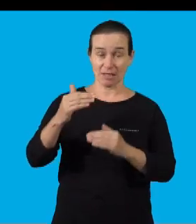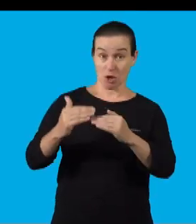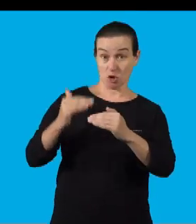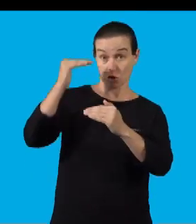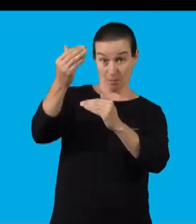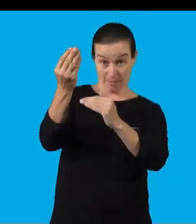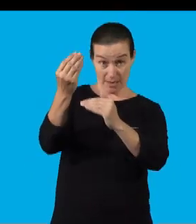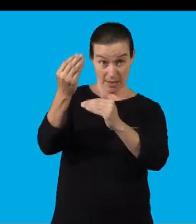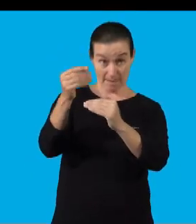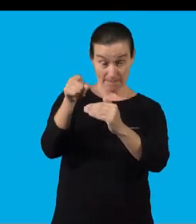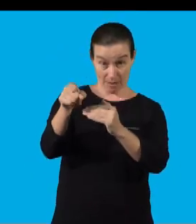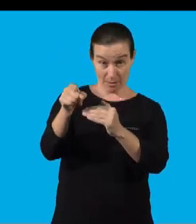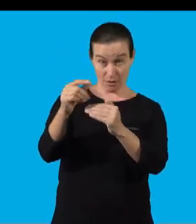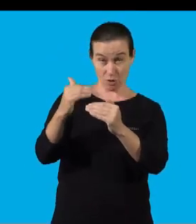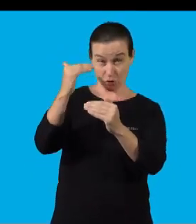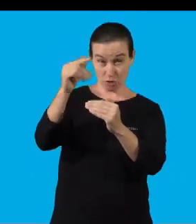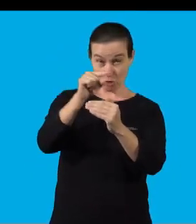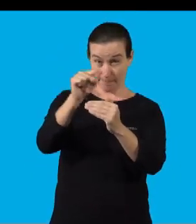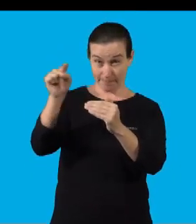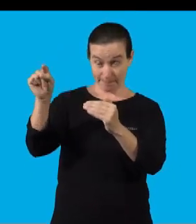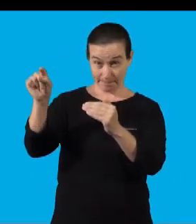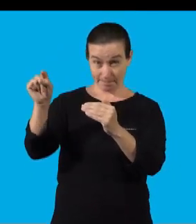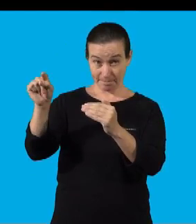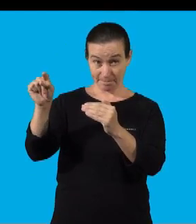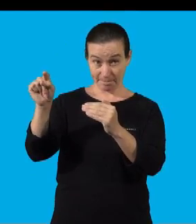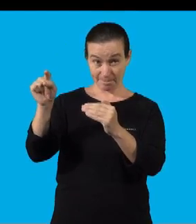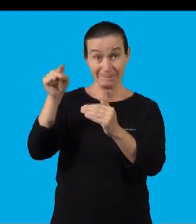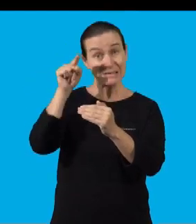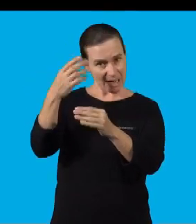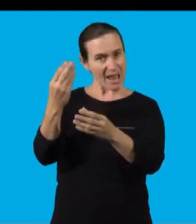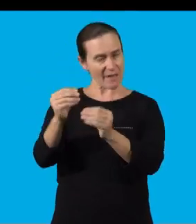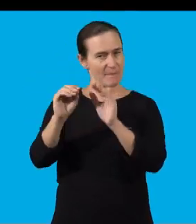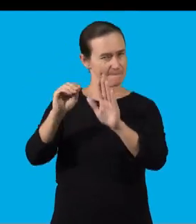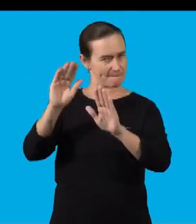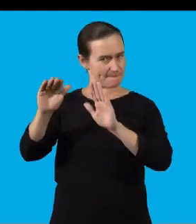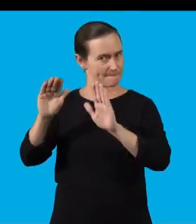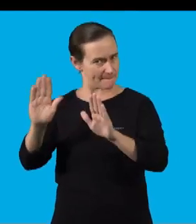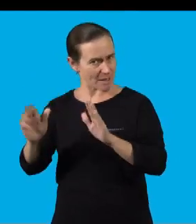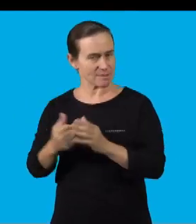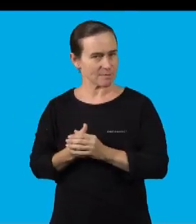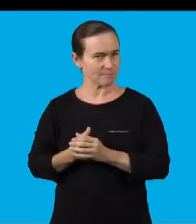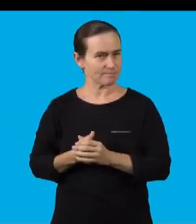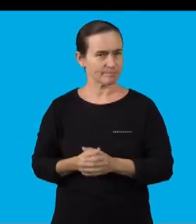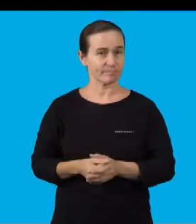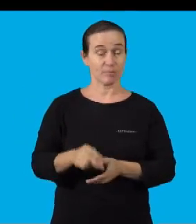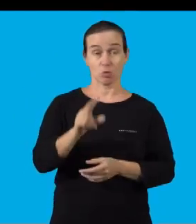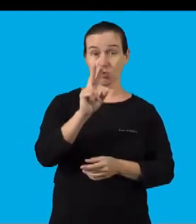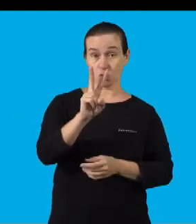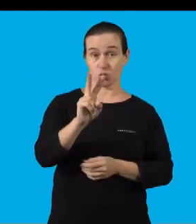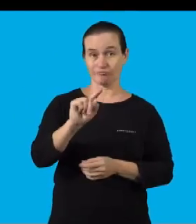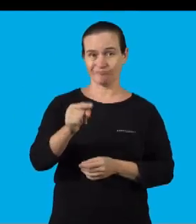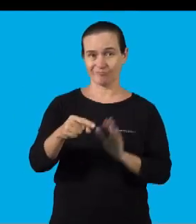top numbers of this sequence, they form a pattern on their own. So that is